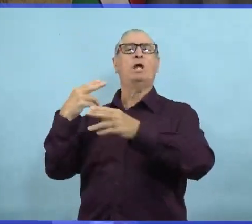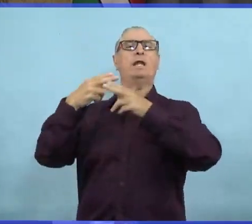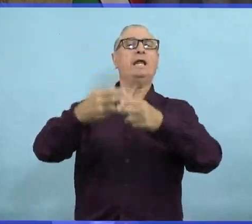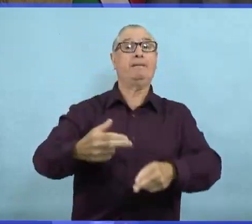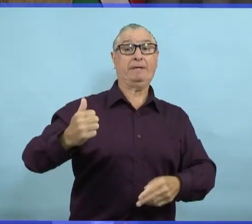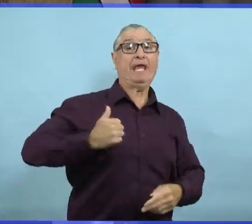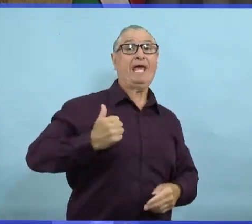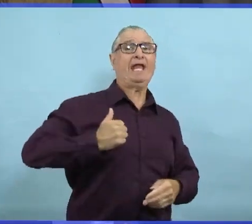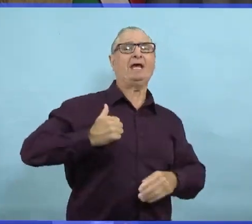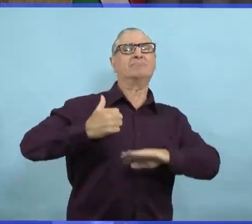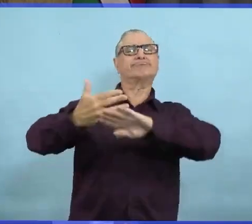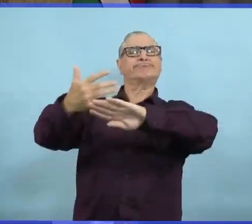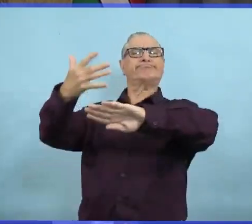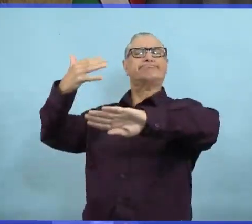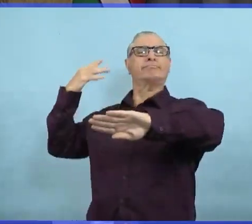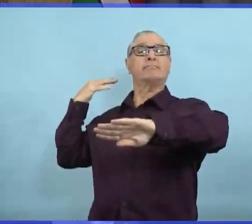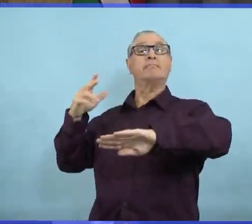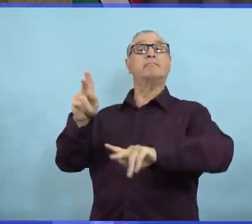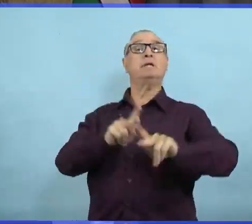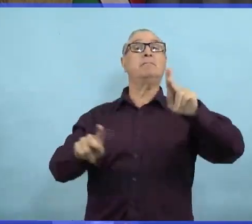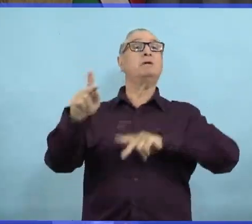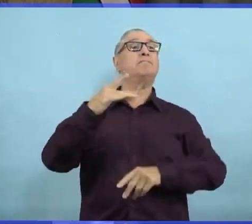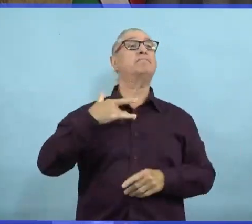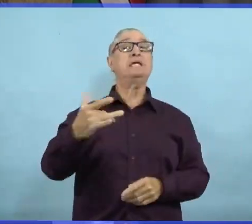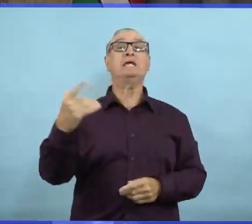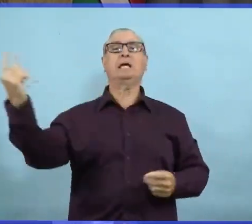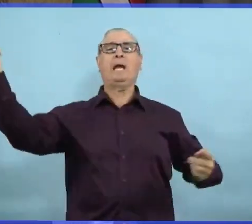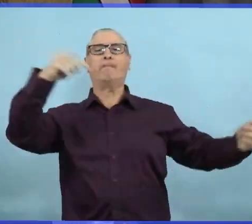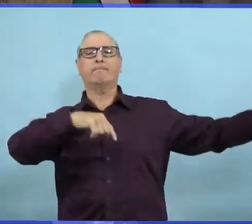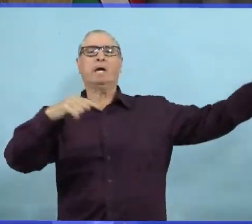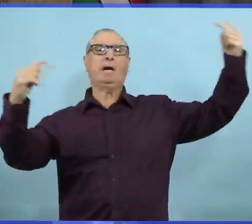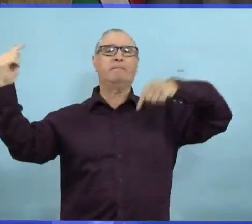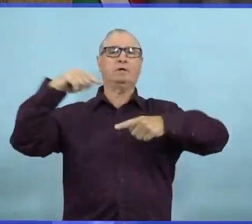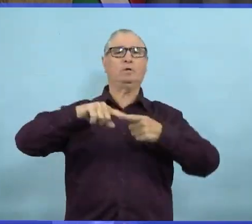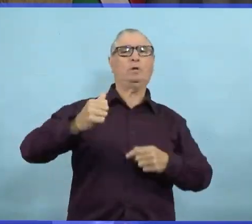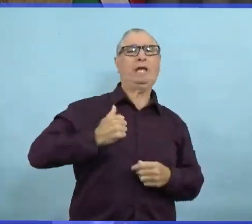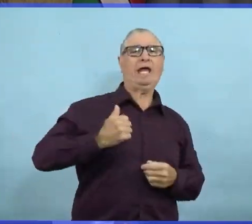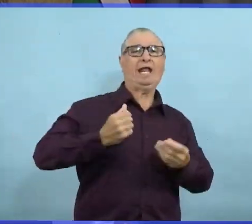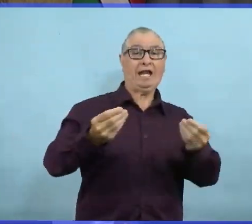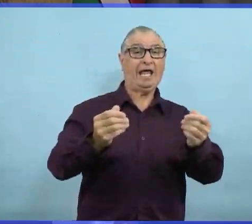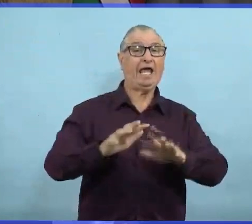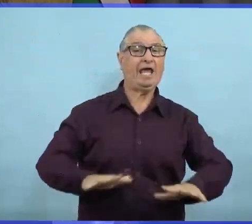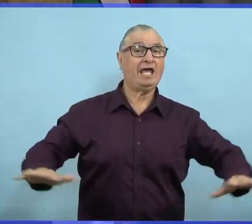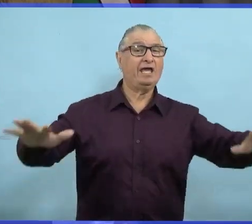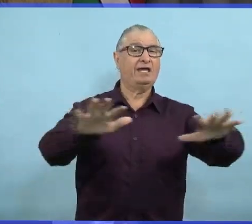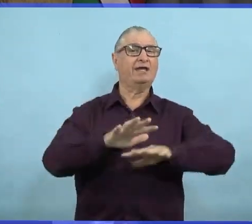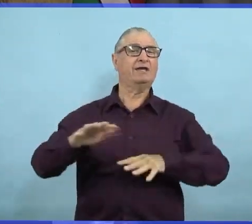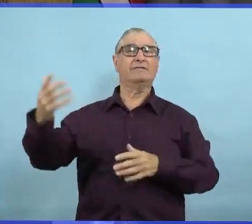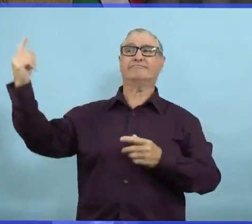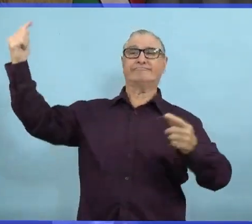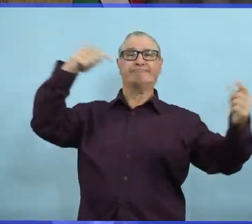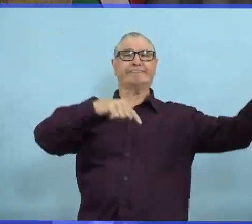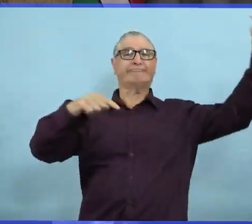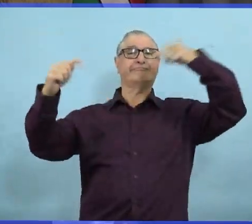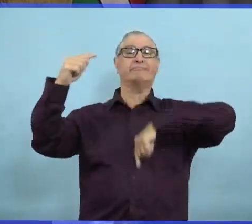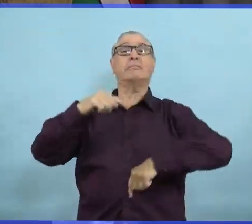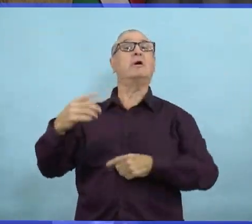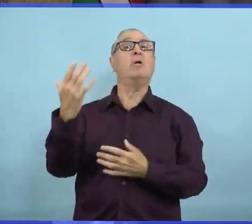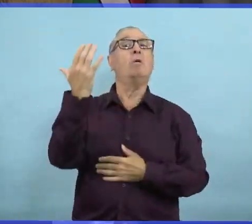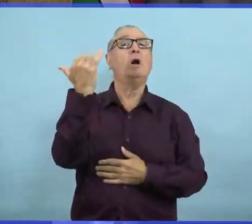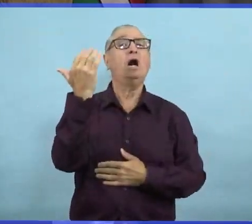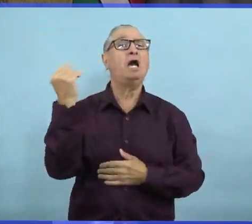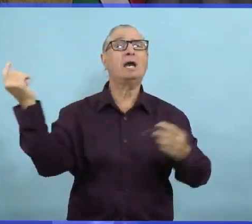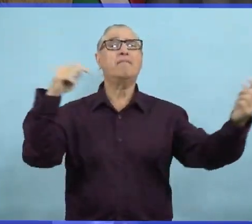from around the world who came from long distances away to pursue a better life